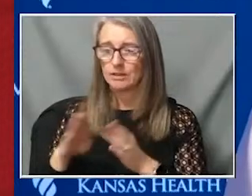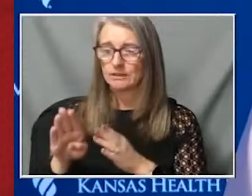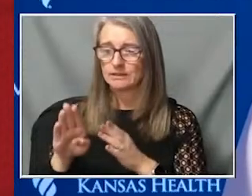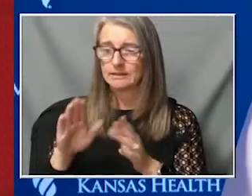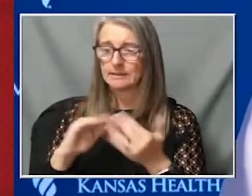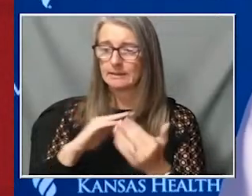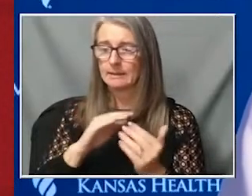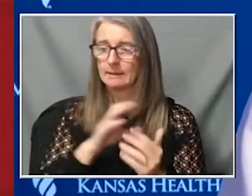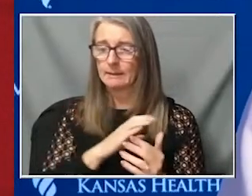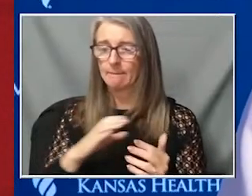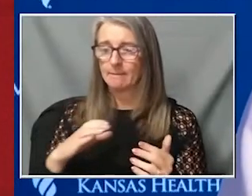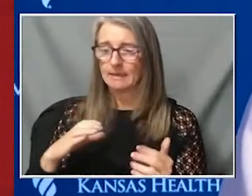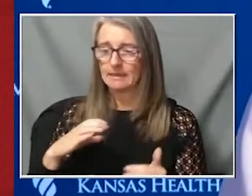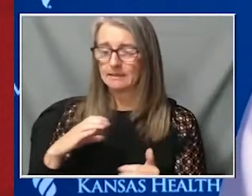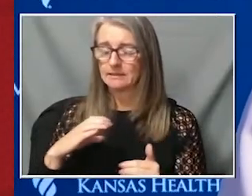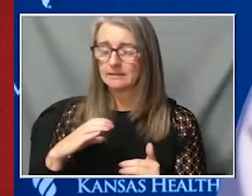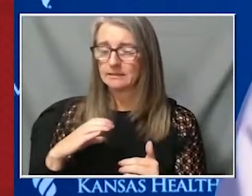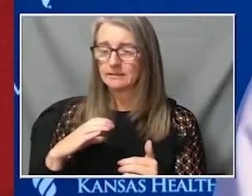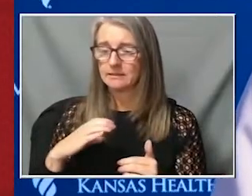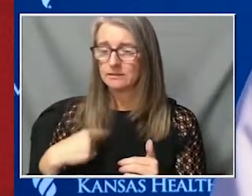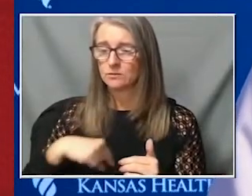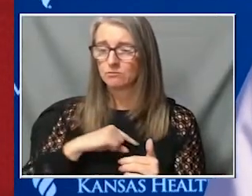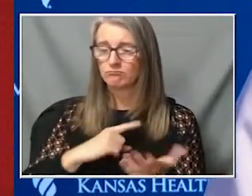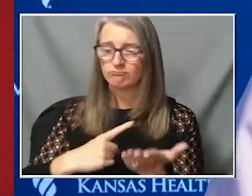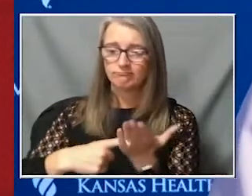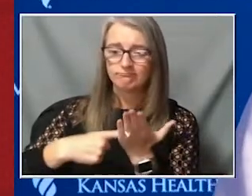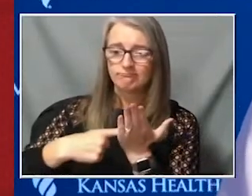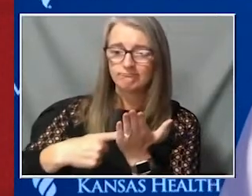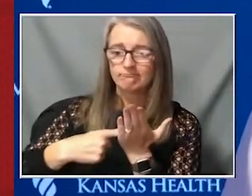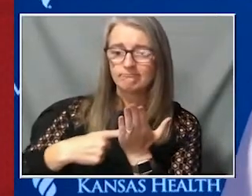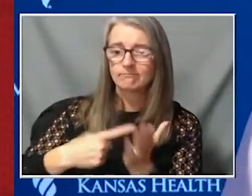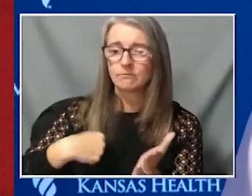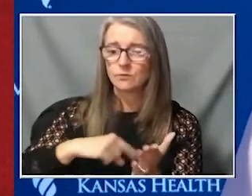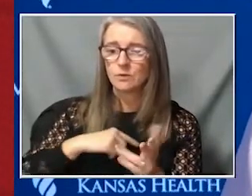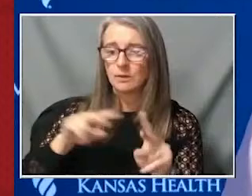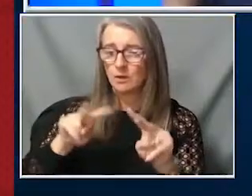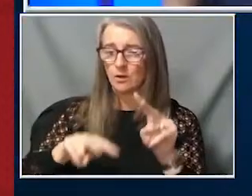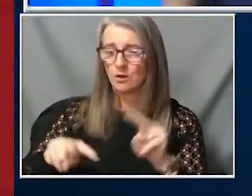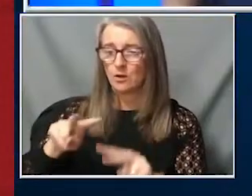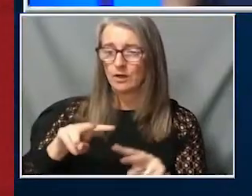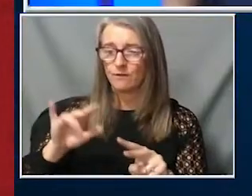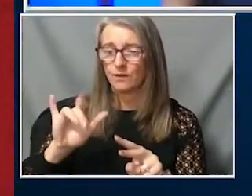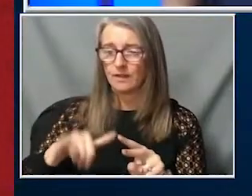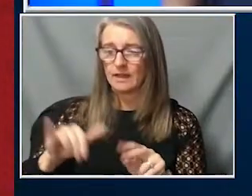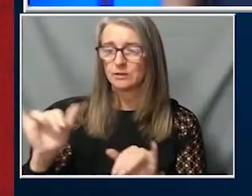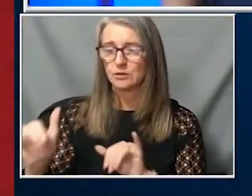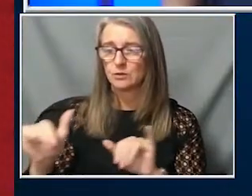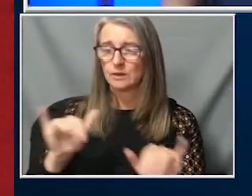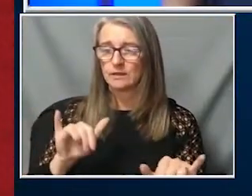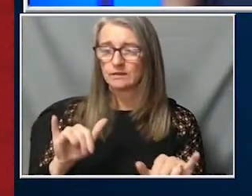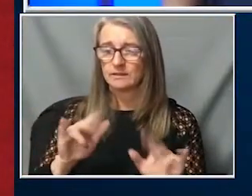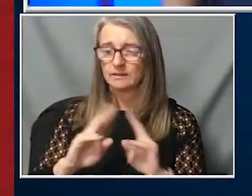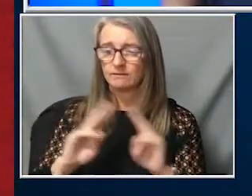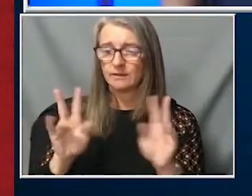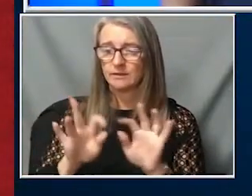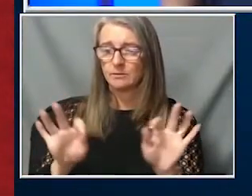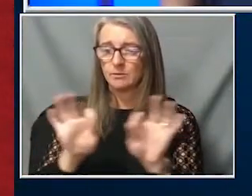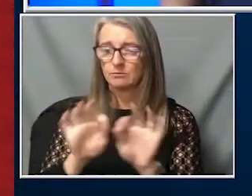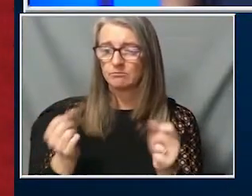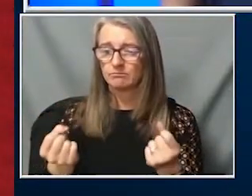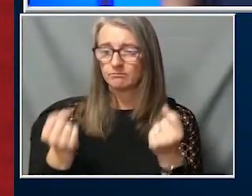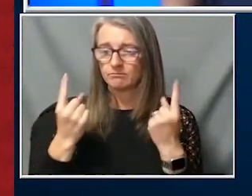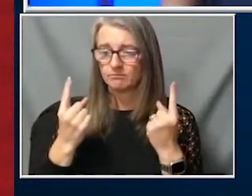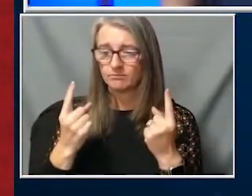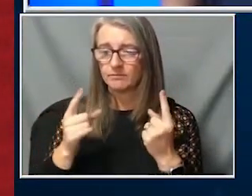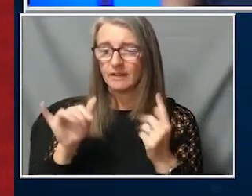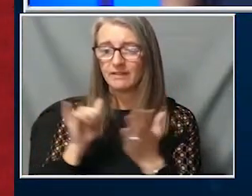committee that we do talk about these things. So we will be looking for it as well. So that is very important to understand. And this just